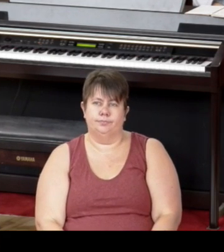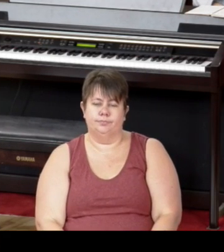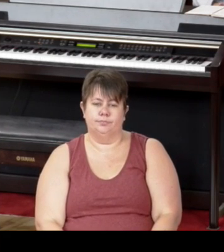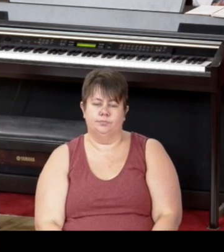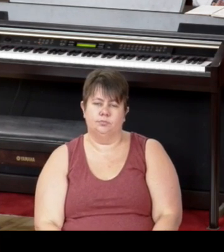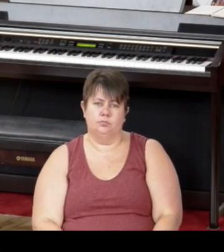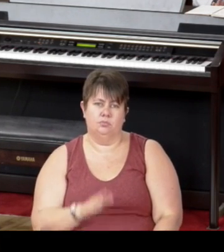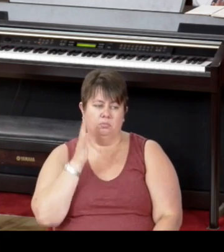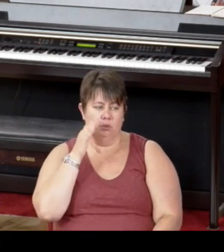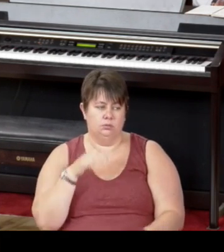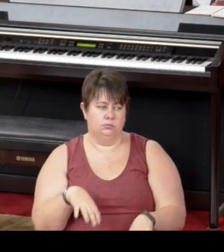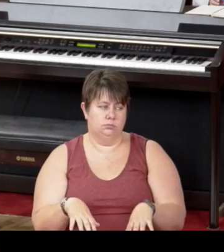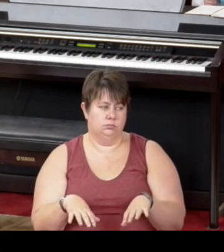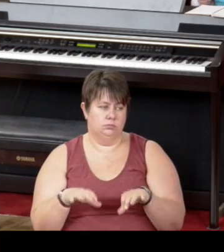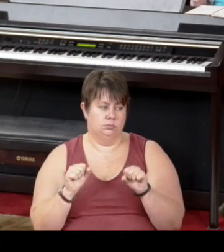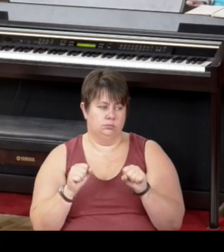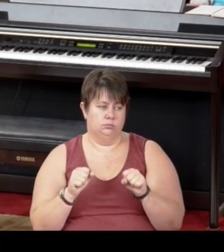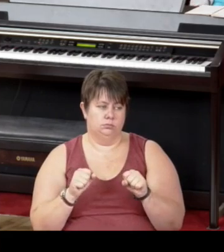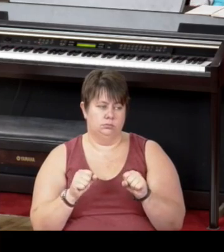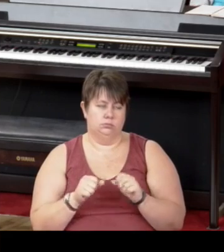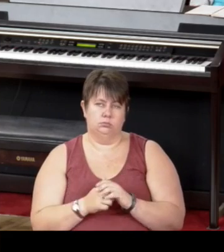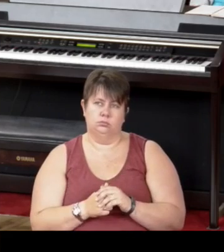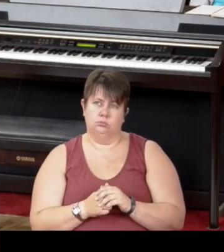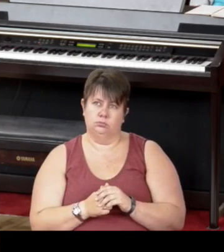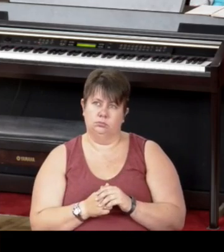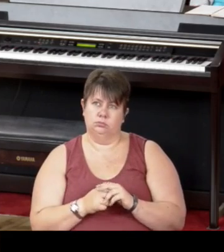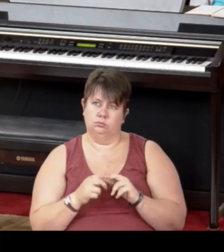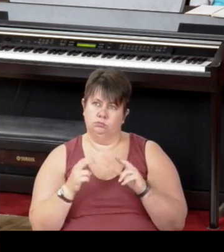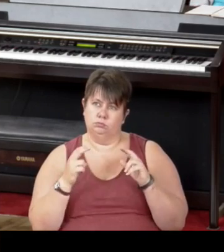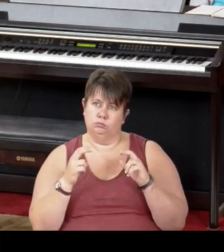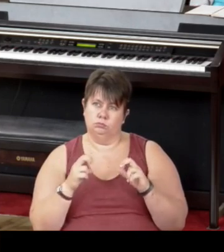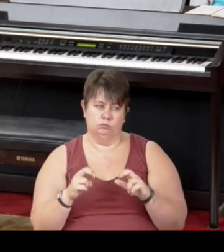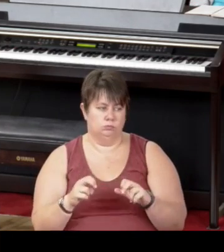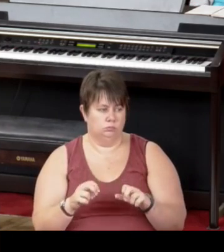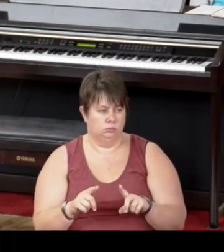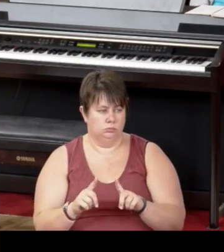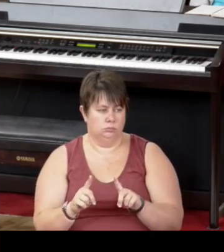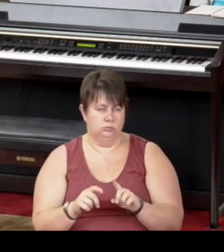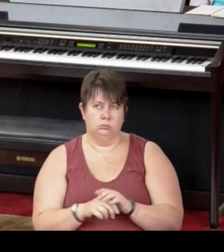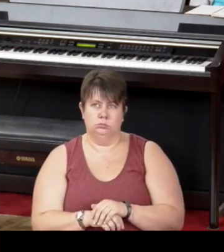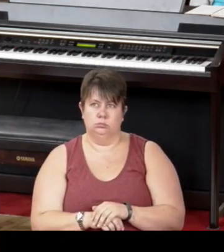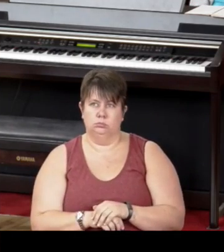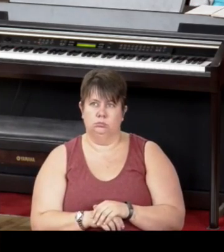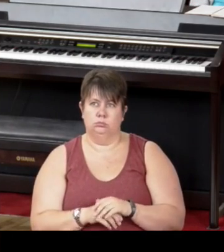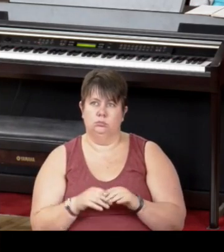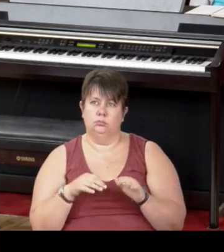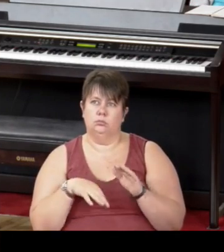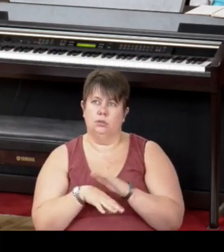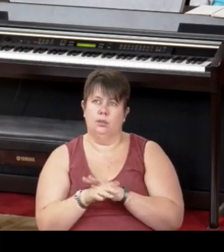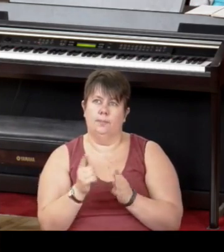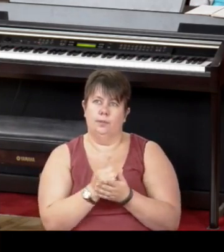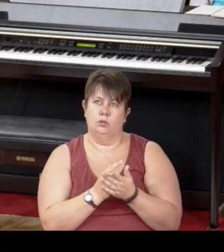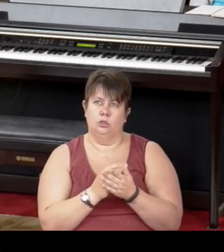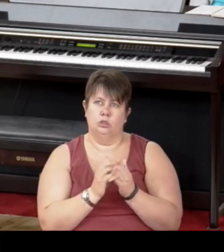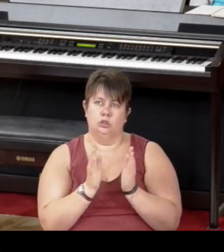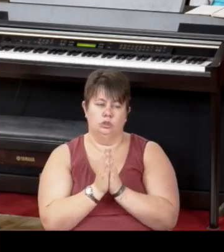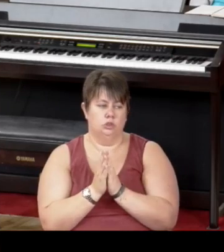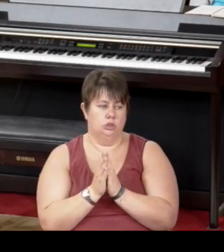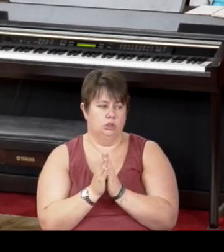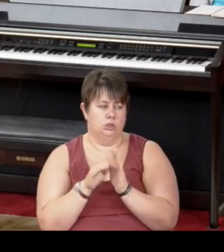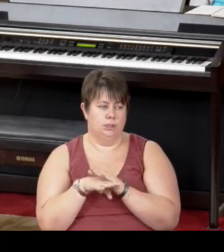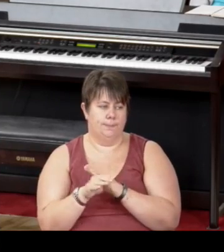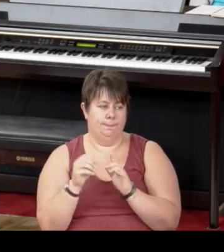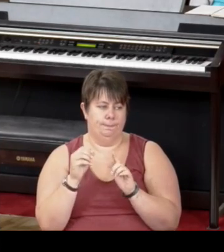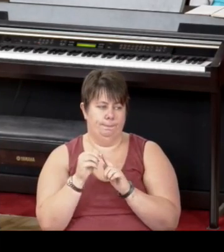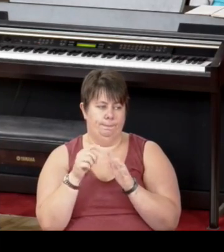And so we start that investigation, if you will, with the church at Pergamum.